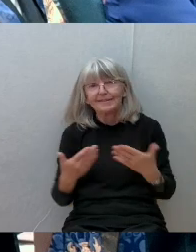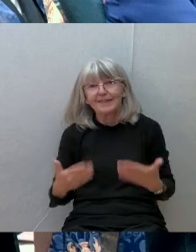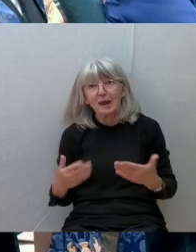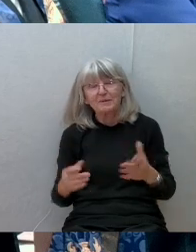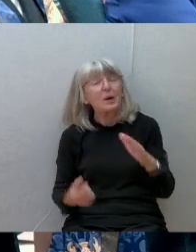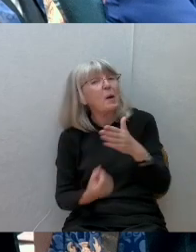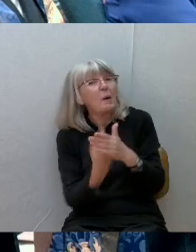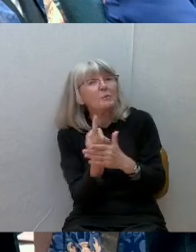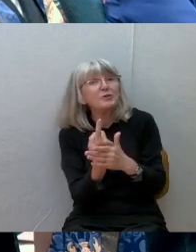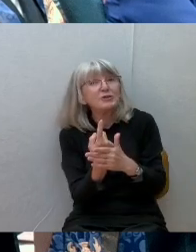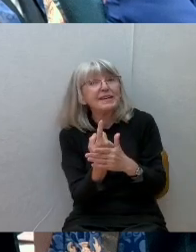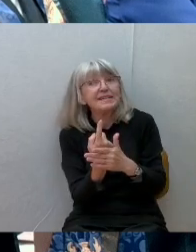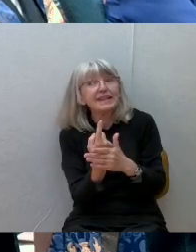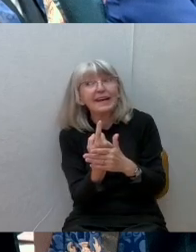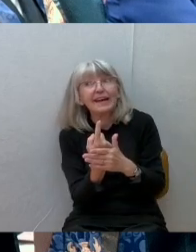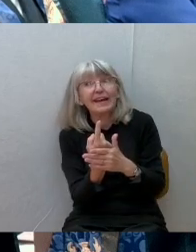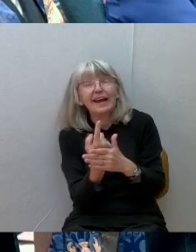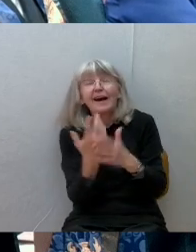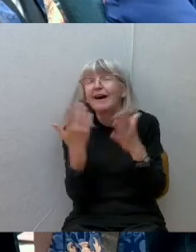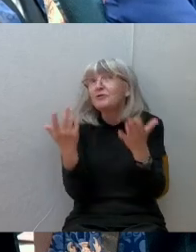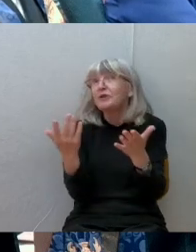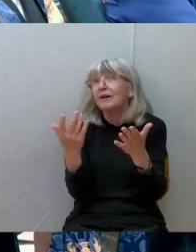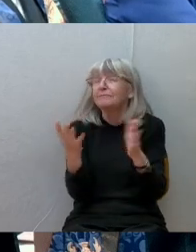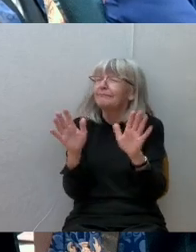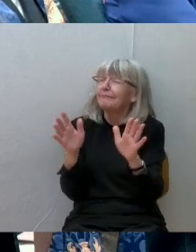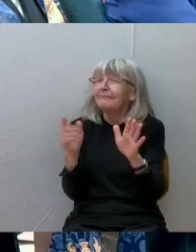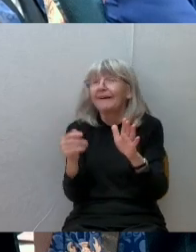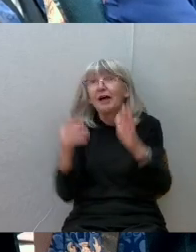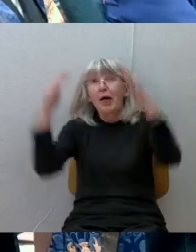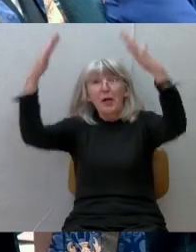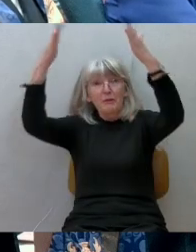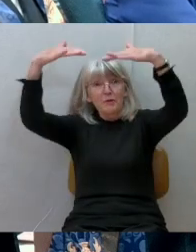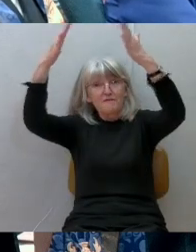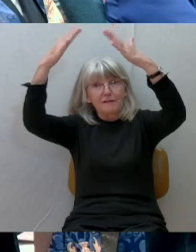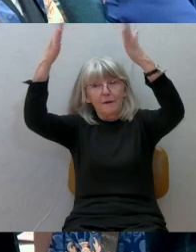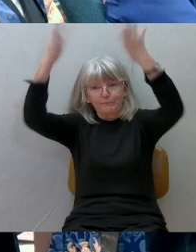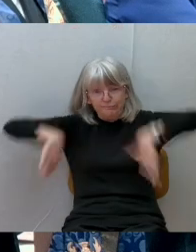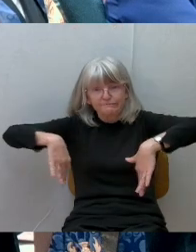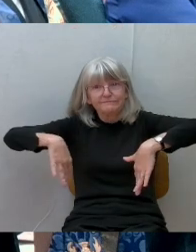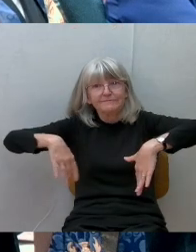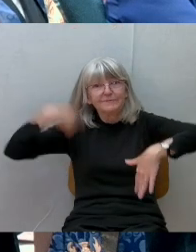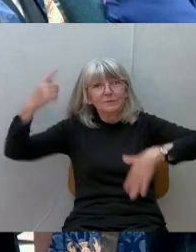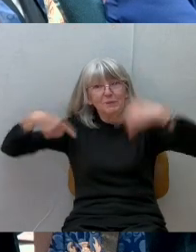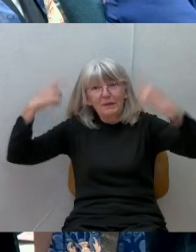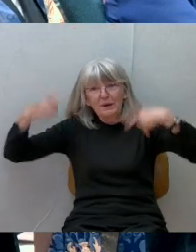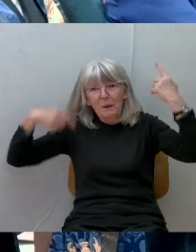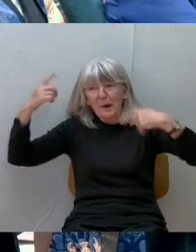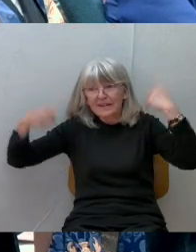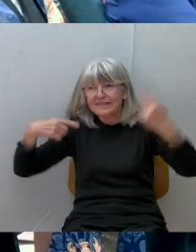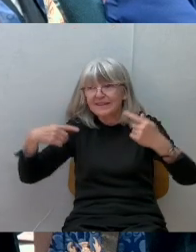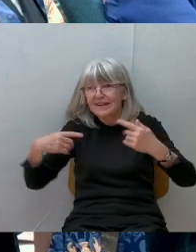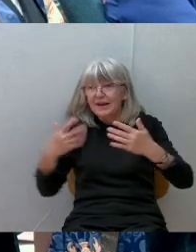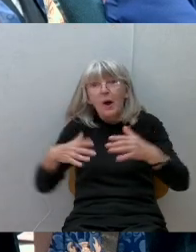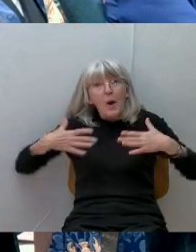to really bring down, metaphorically, the roof in the Caird Hall, to get off to start a